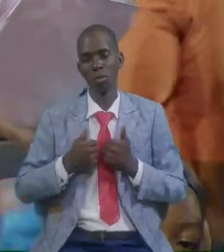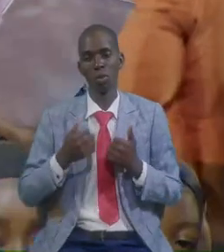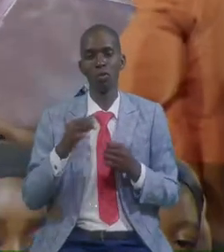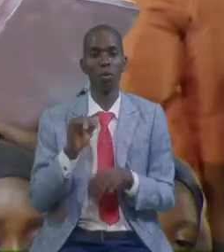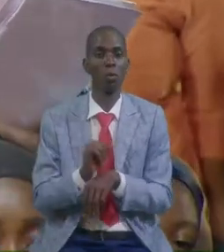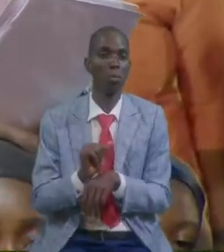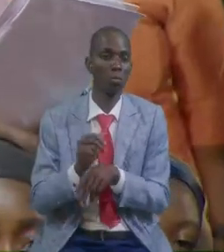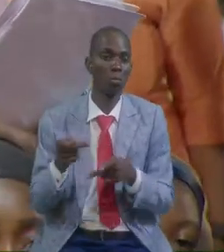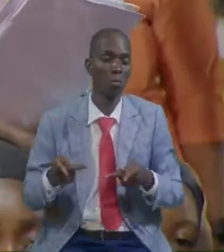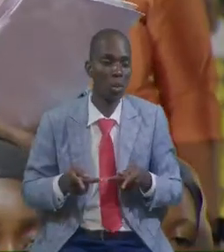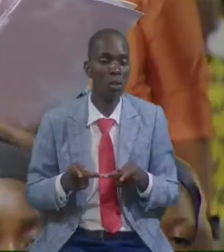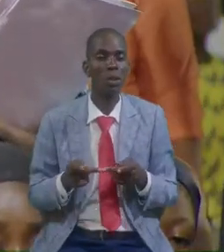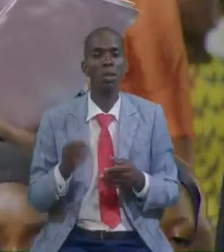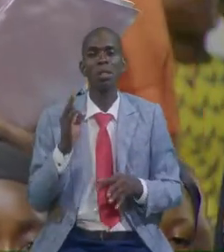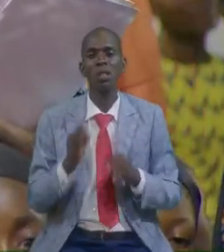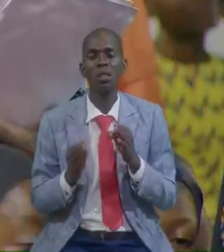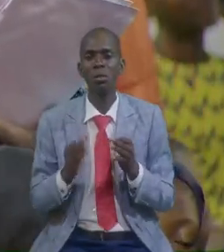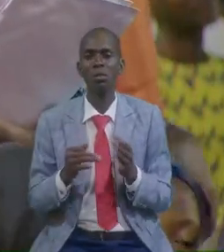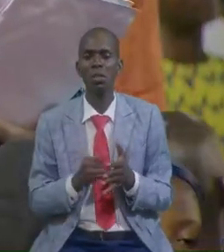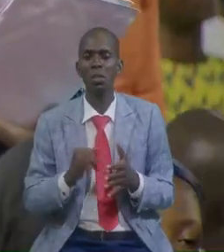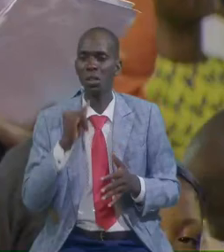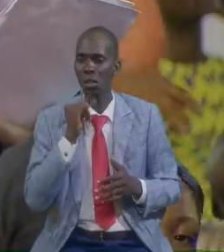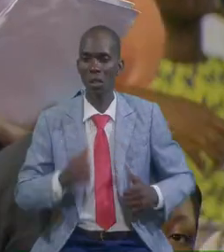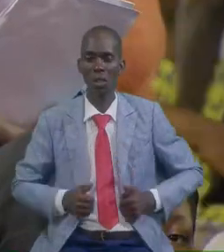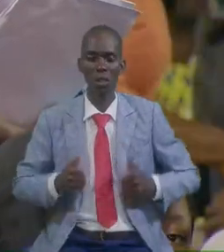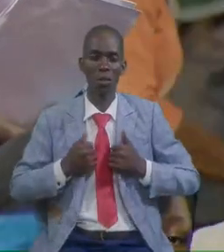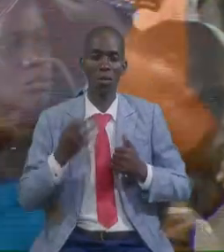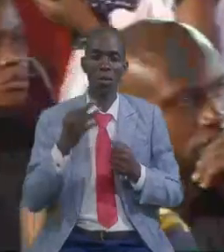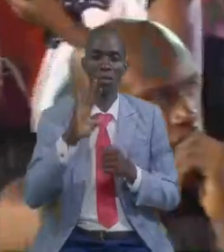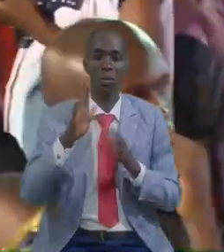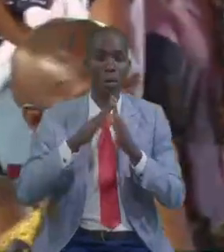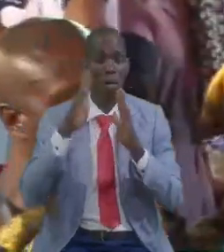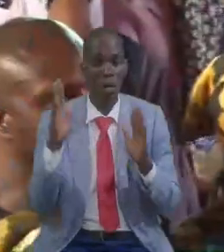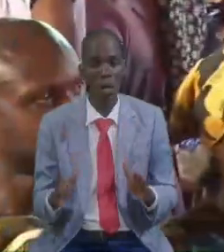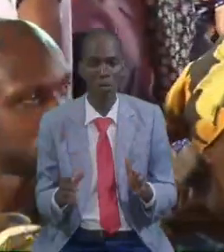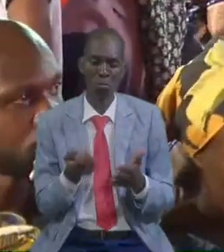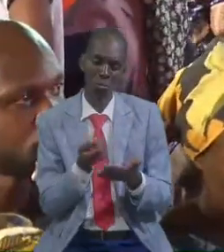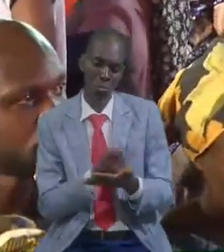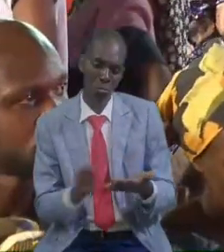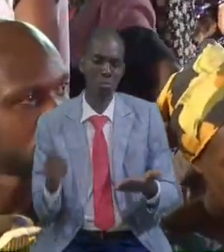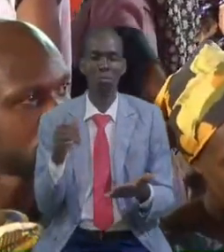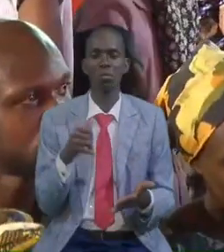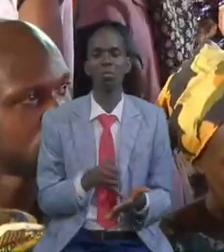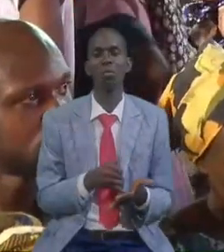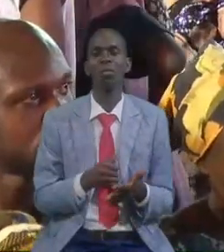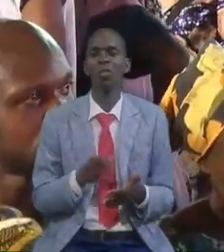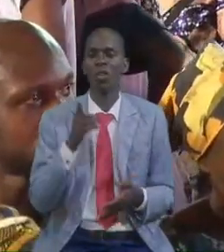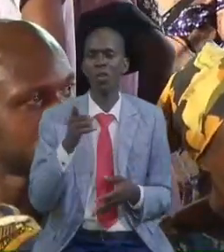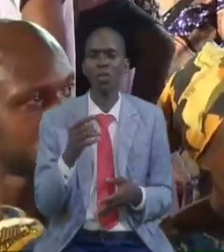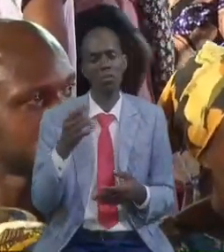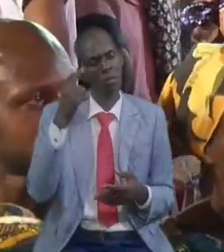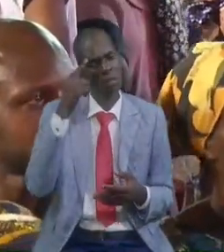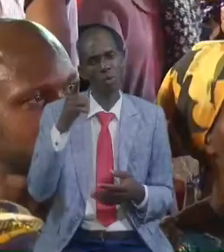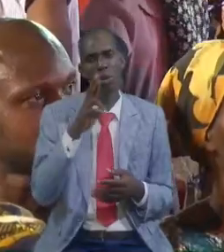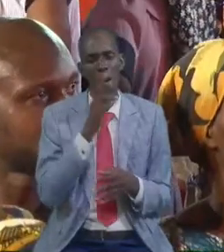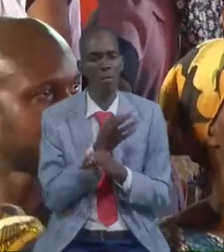normally in the afternoon or in the evening, but you are free in the office, or free at place of work, or free in the market. We can locate you there